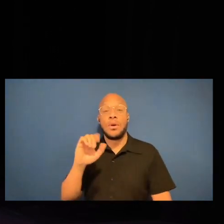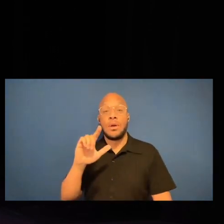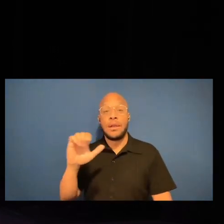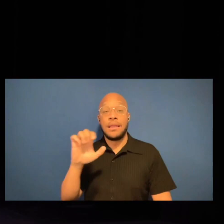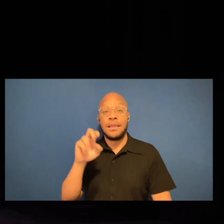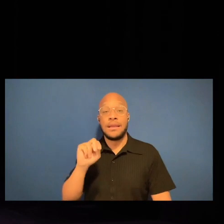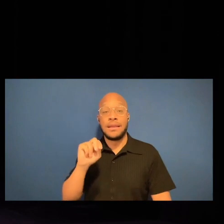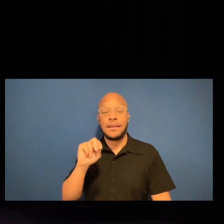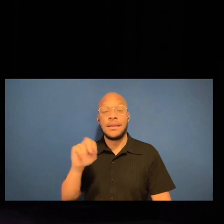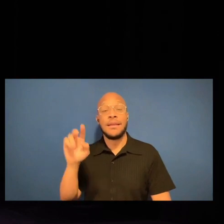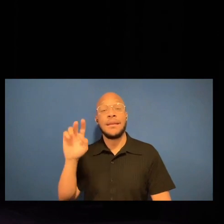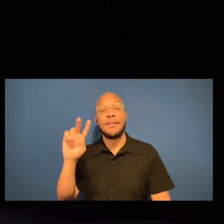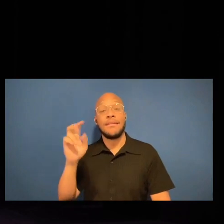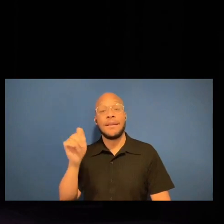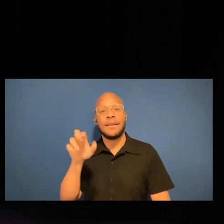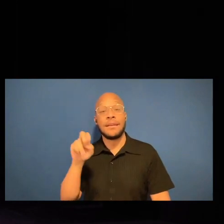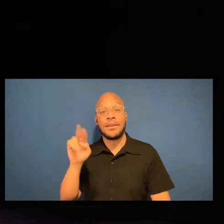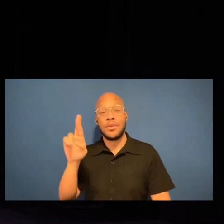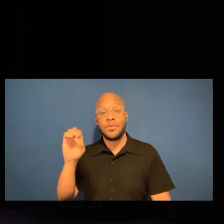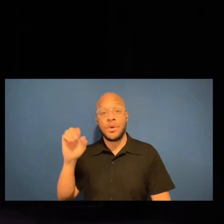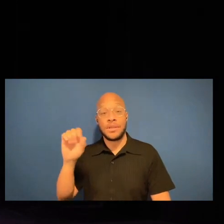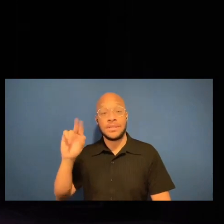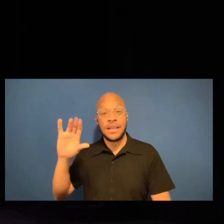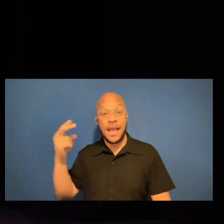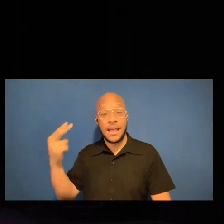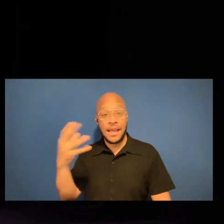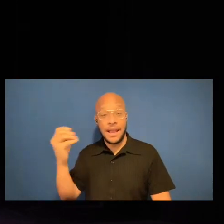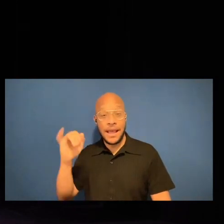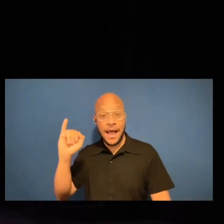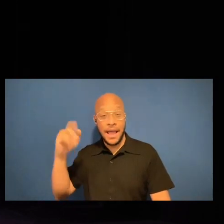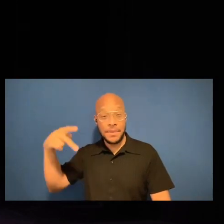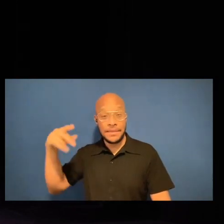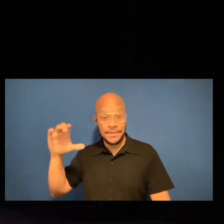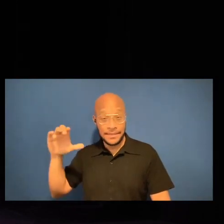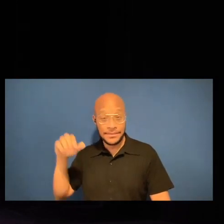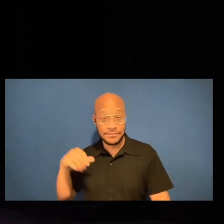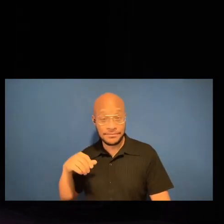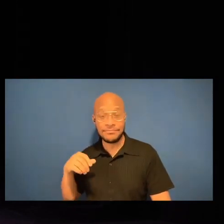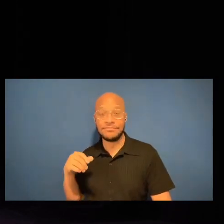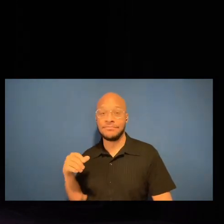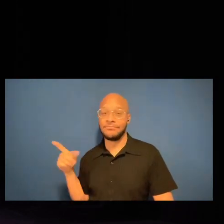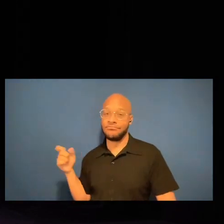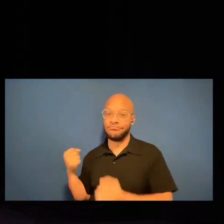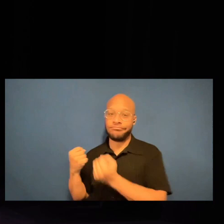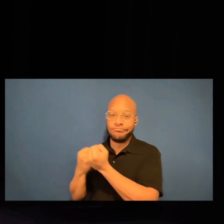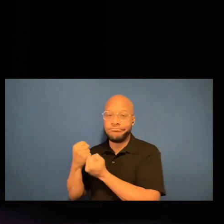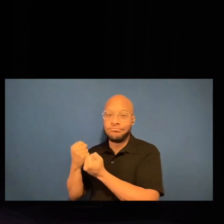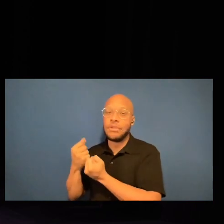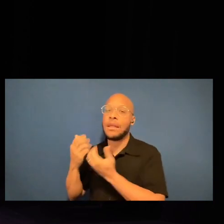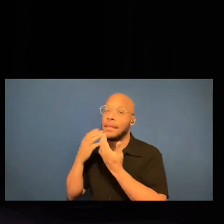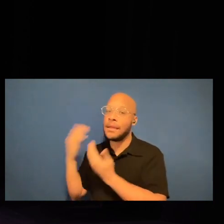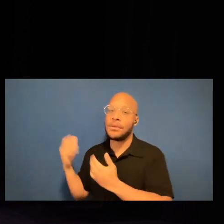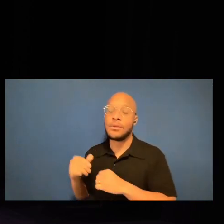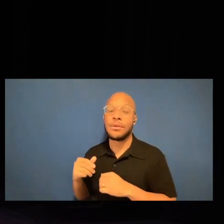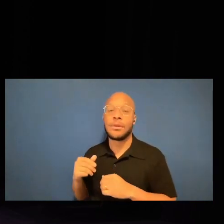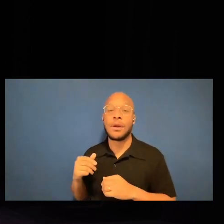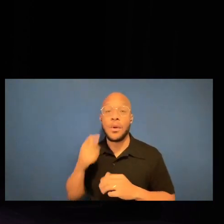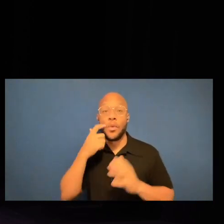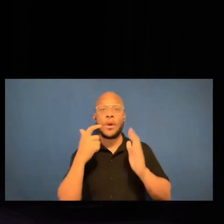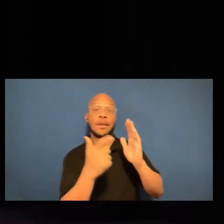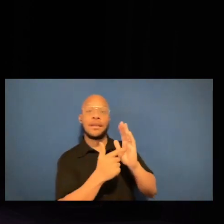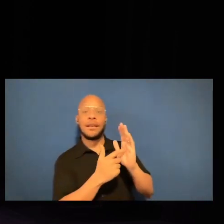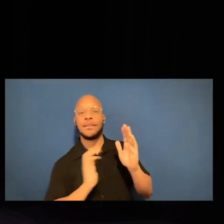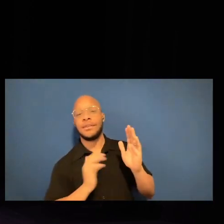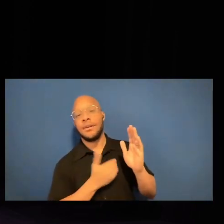I have to recognize our fiscal sponsor, The Tank. I don't know if you get to over The Tank, but it's an amazing